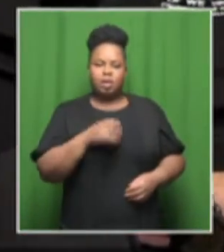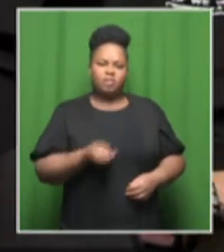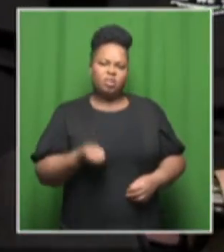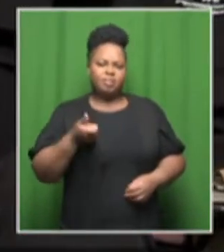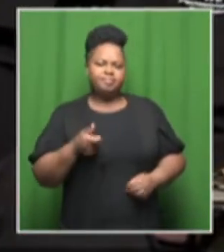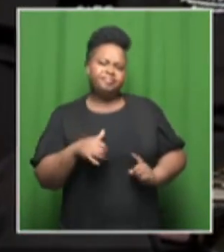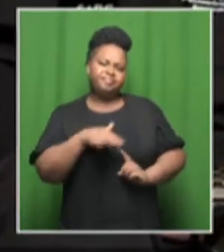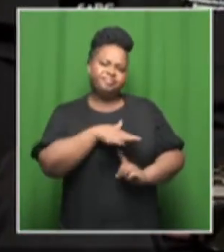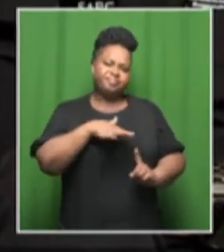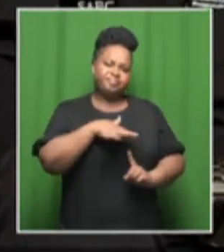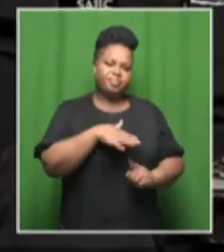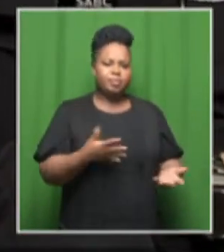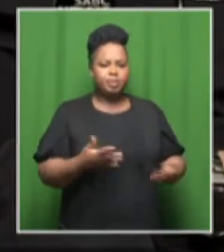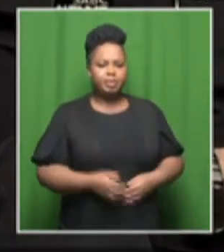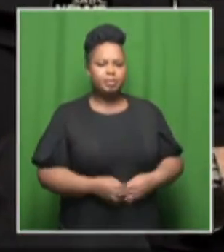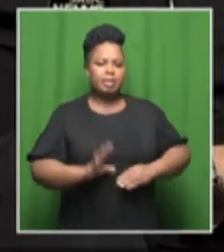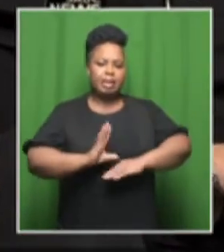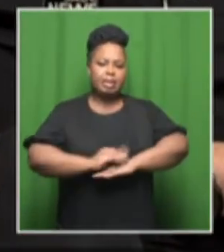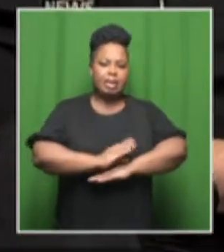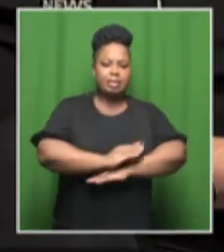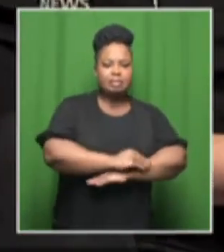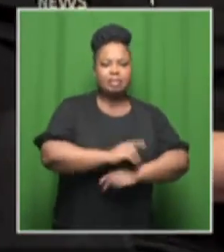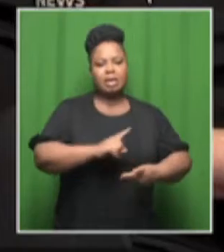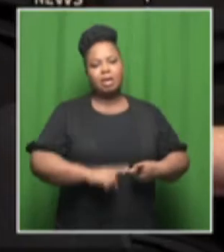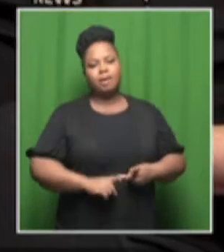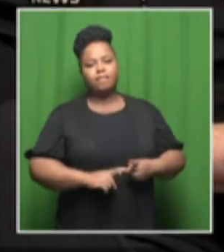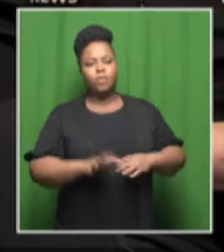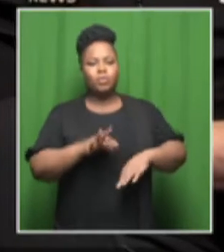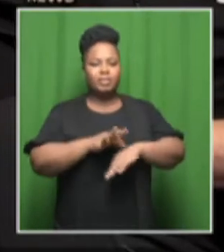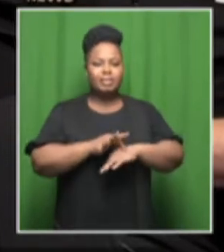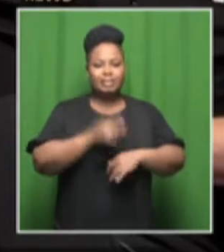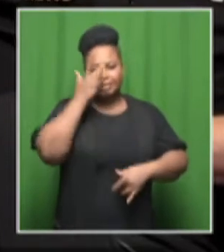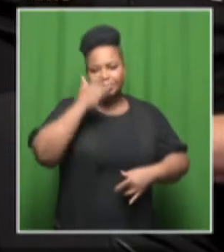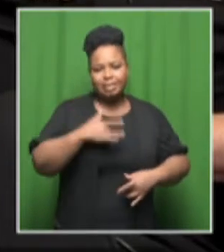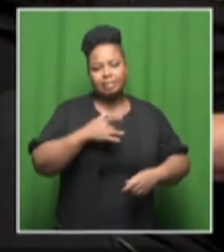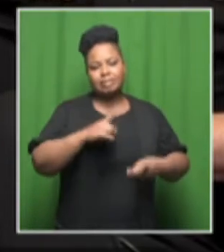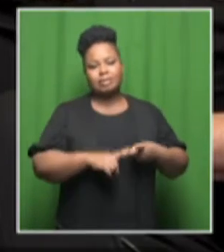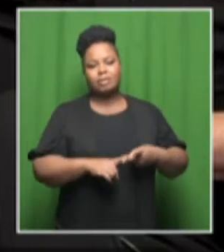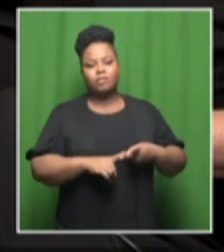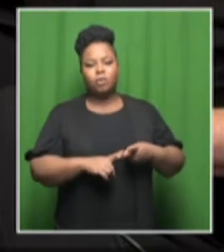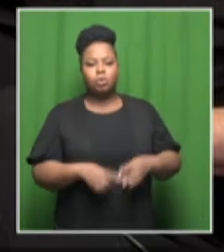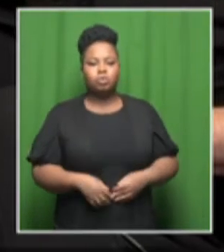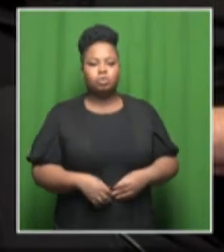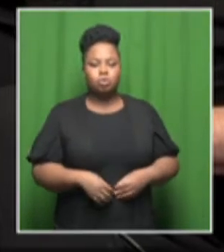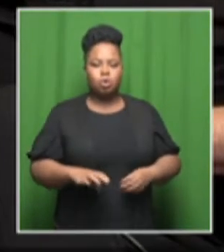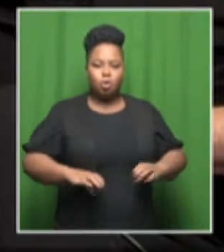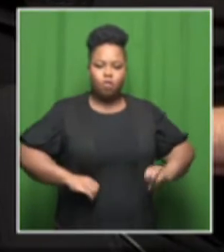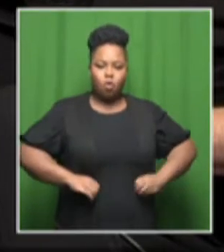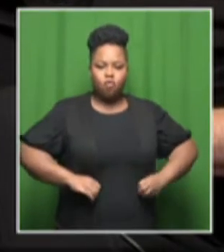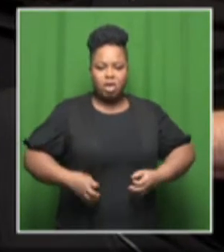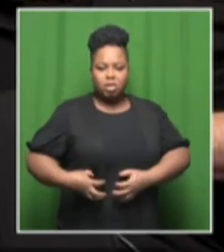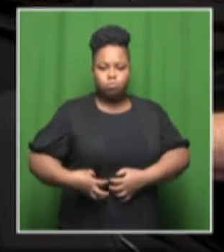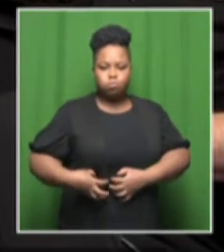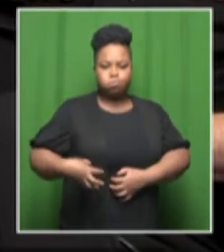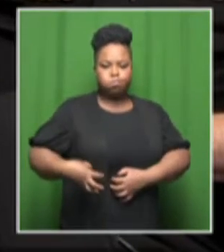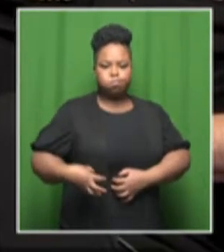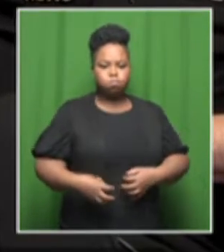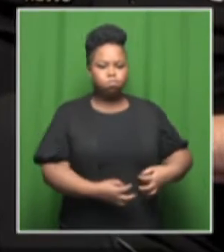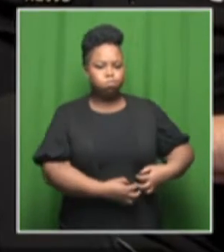of conditions, whether it be cancer, endometriosis, polycystic ovaries. You know, there are